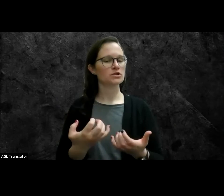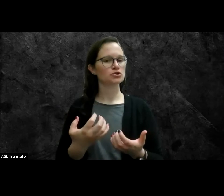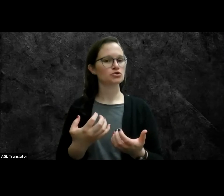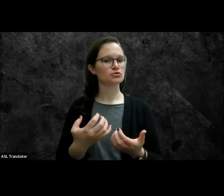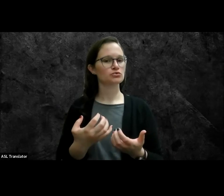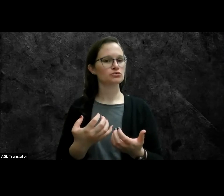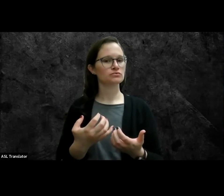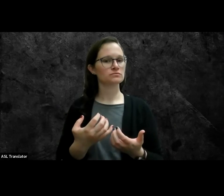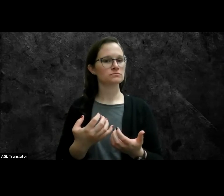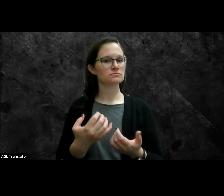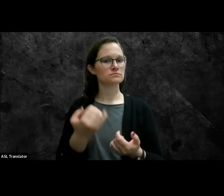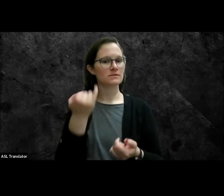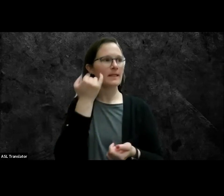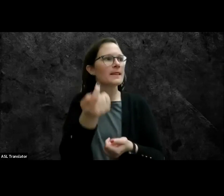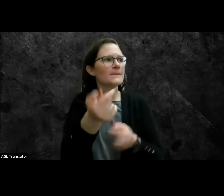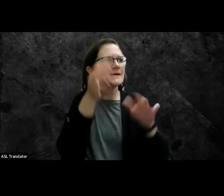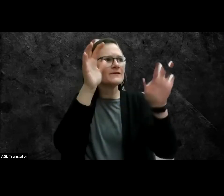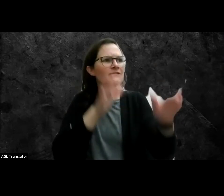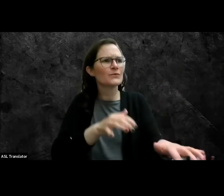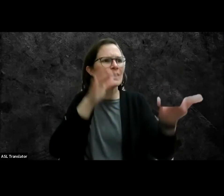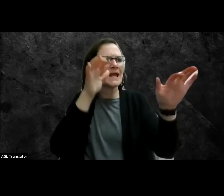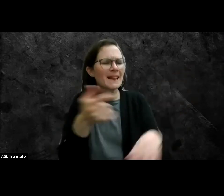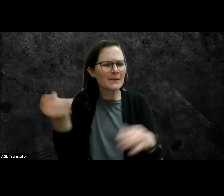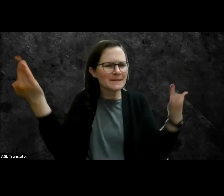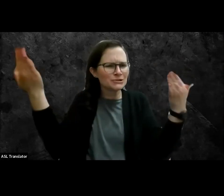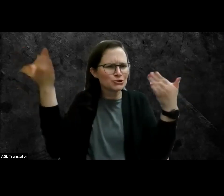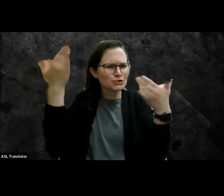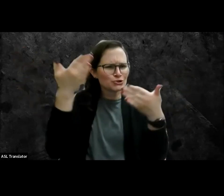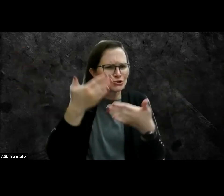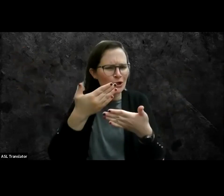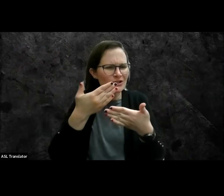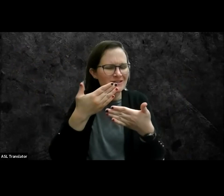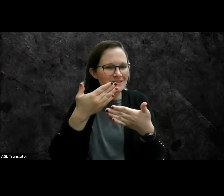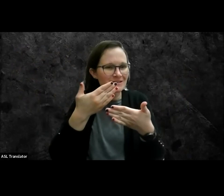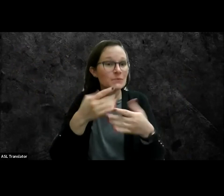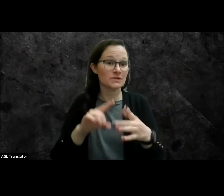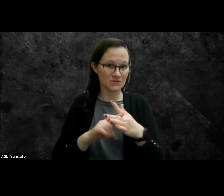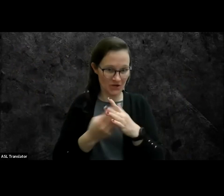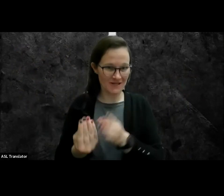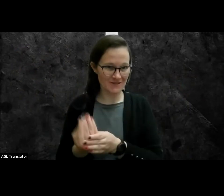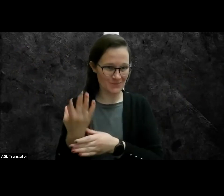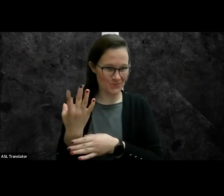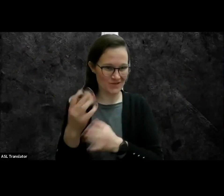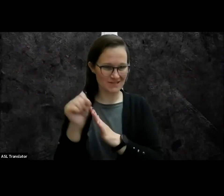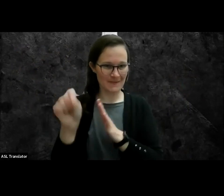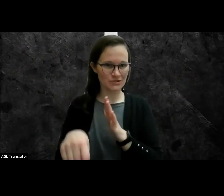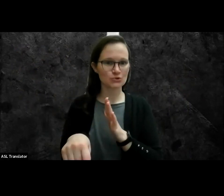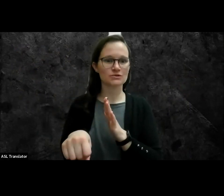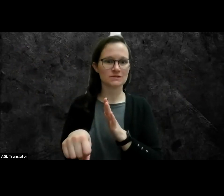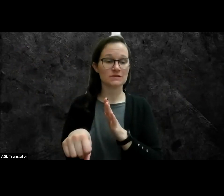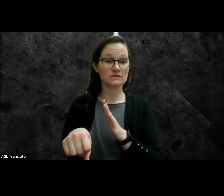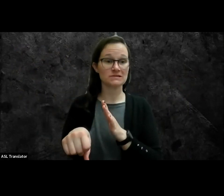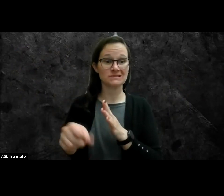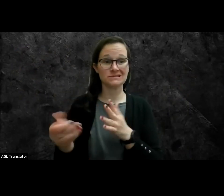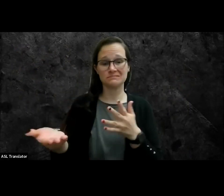we're starting to get a little bit of rain and it's starting to get a little dark, that we are starting into spring semester. It's middle of